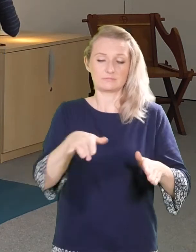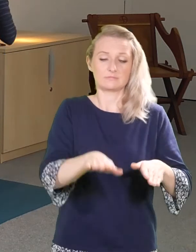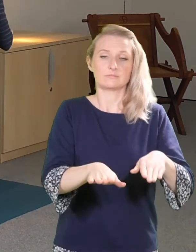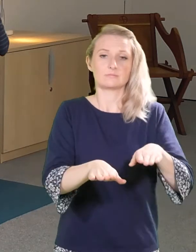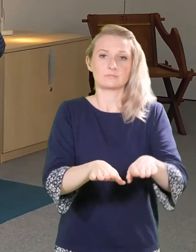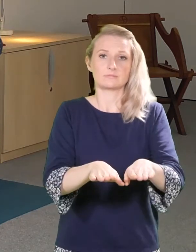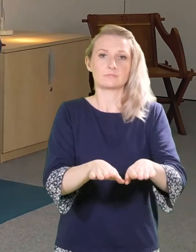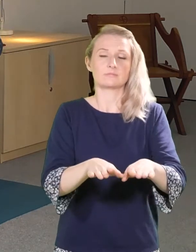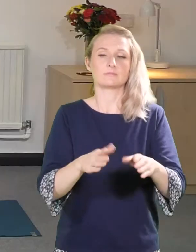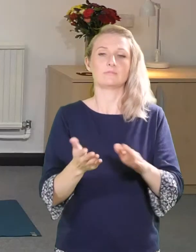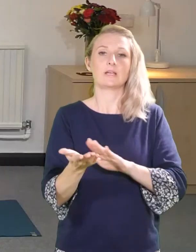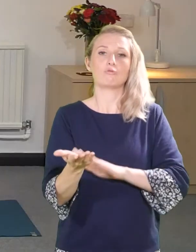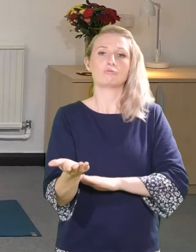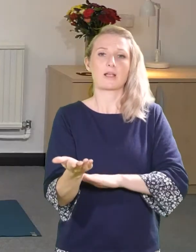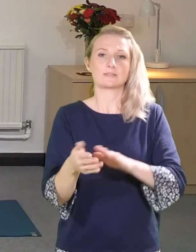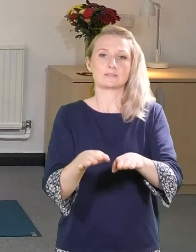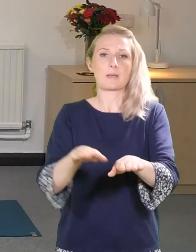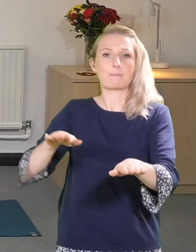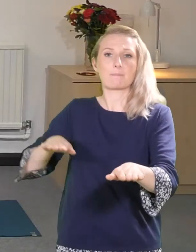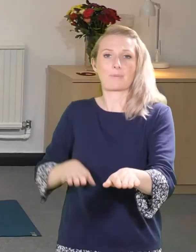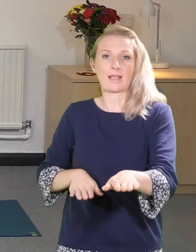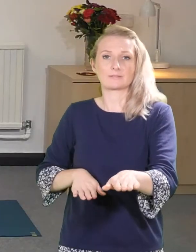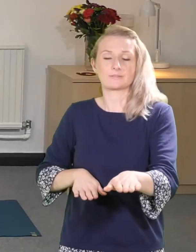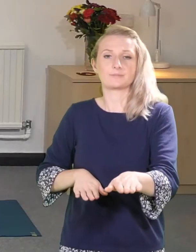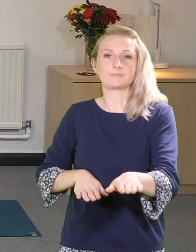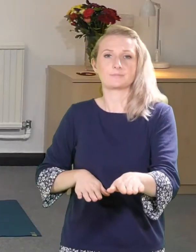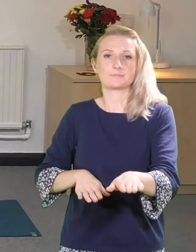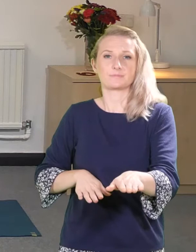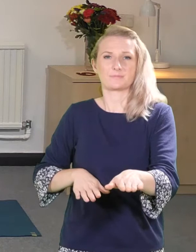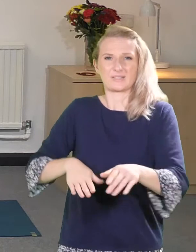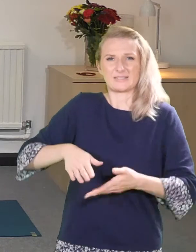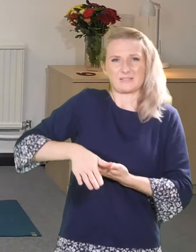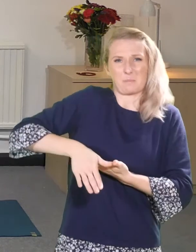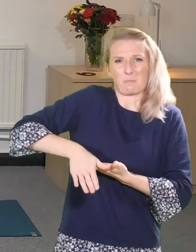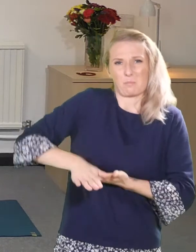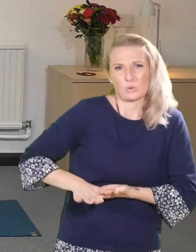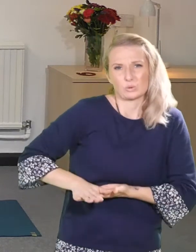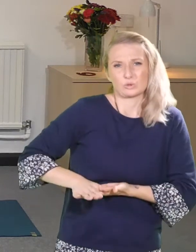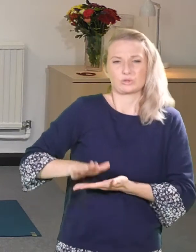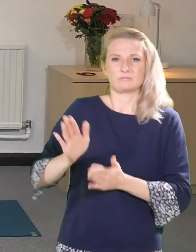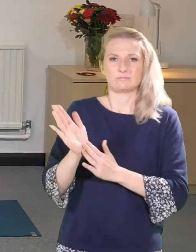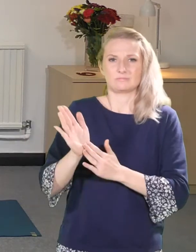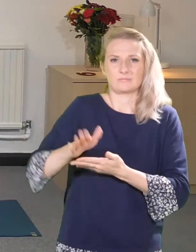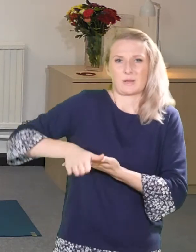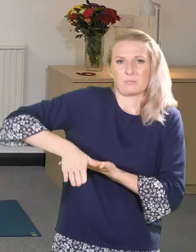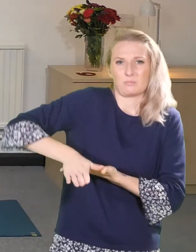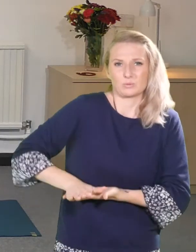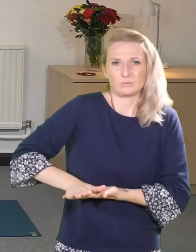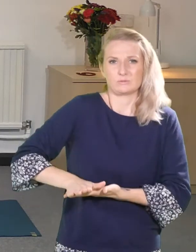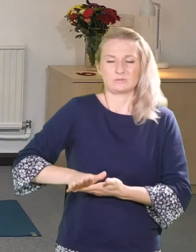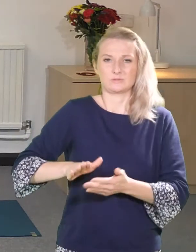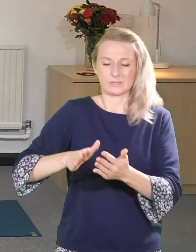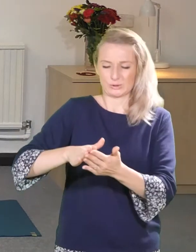on the right foot. So really bring your back heel down into the floor, press the front toes down as